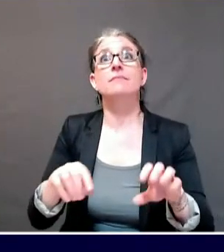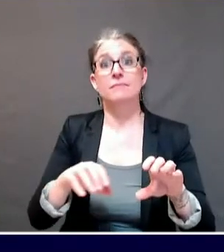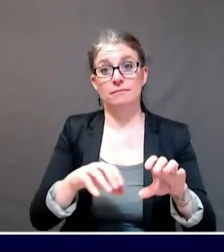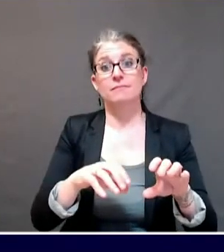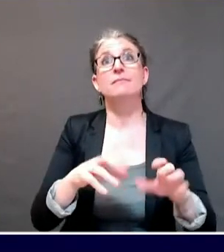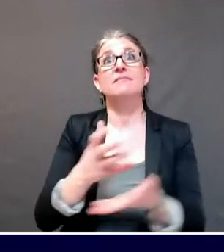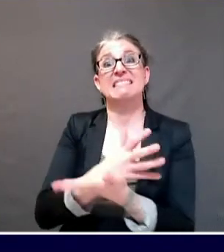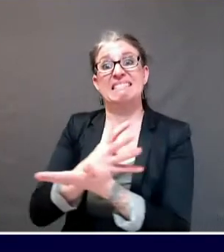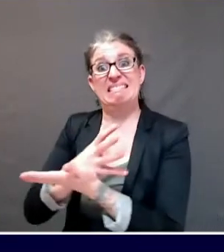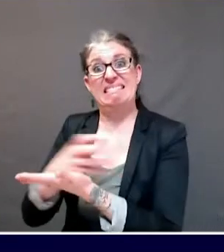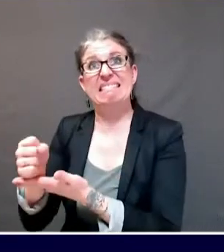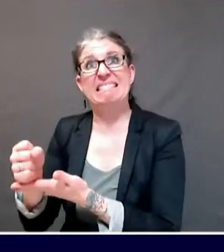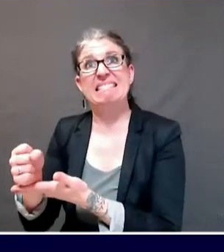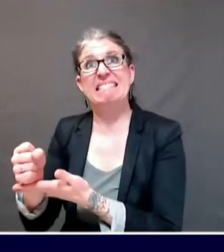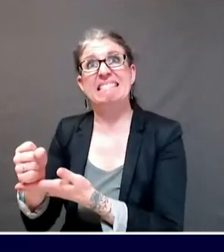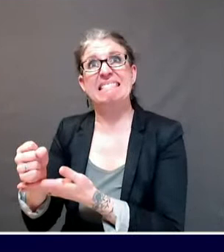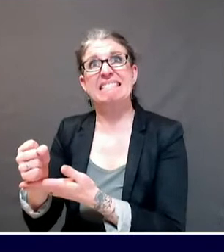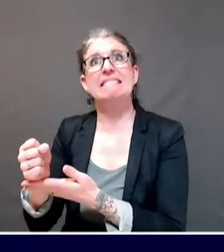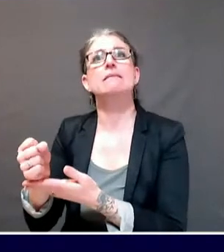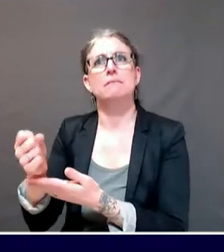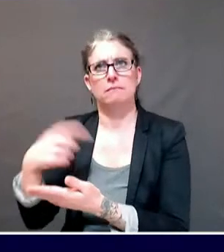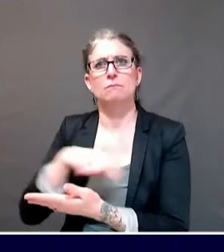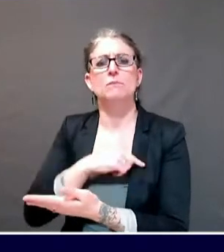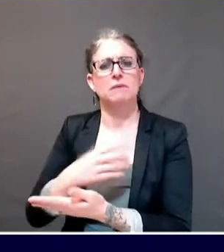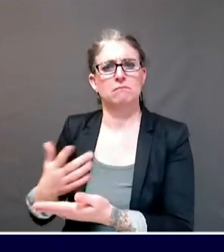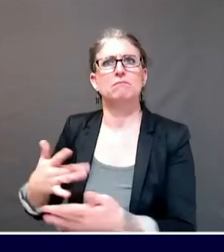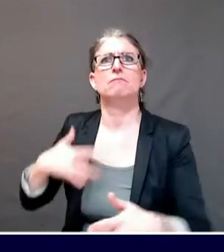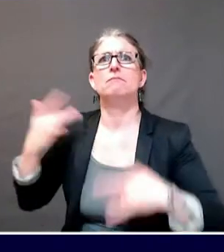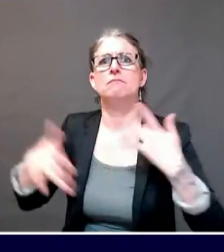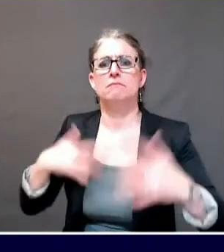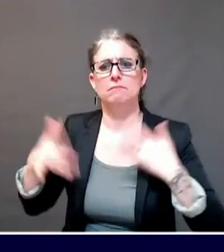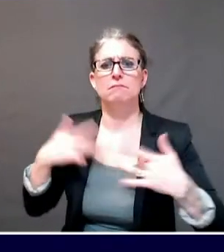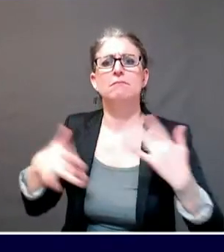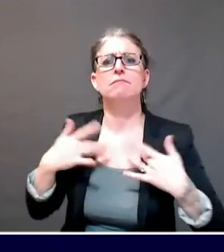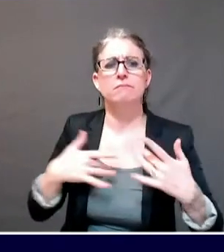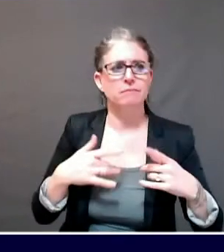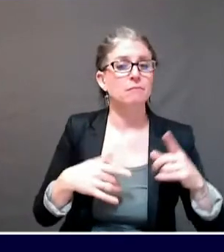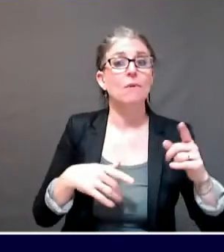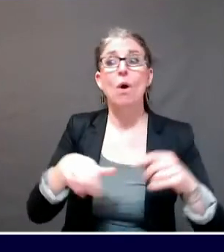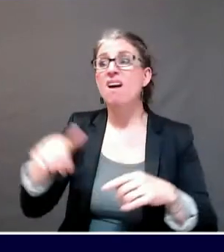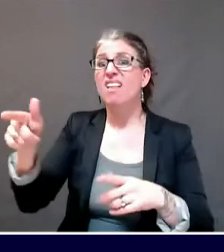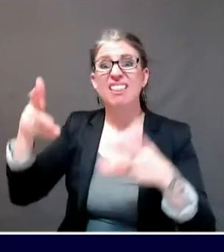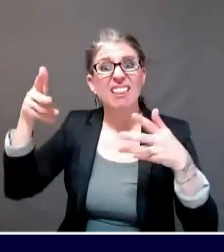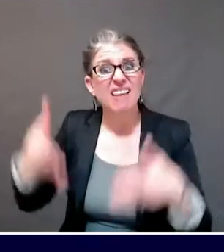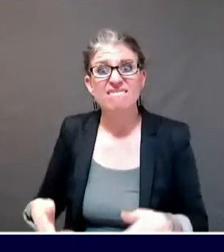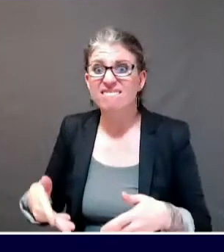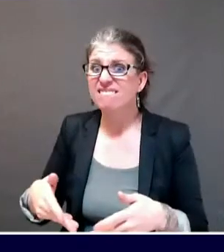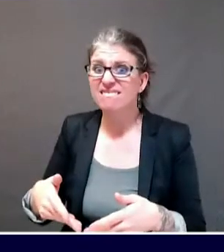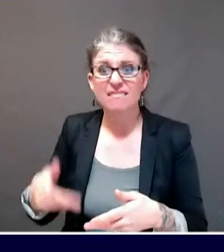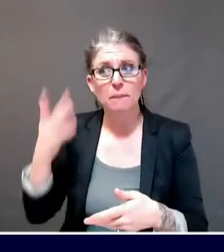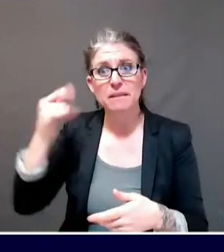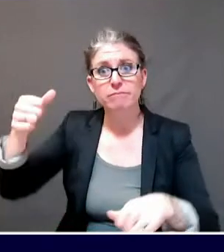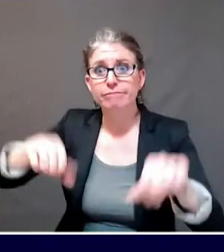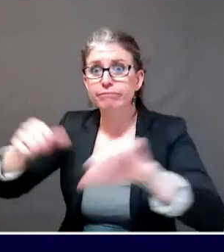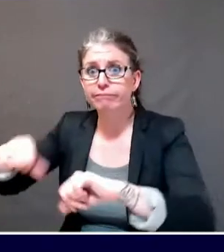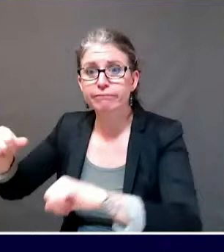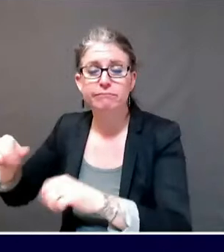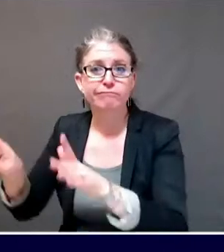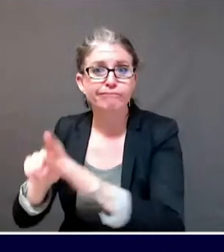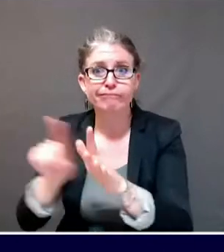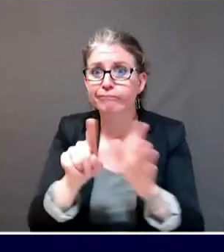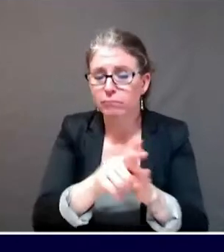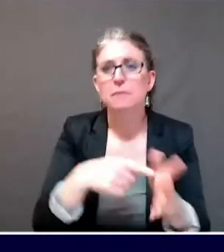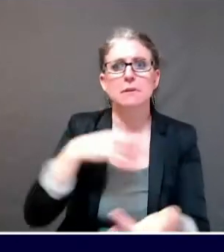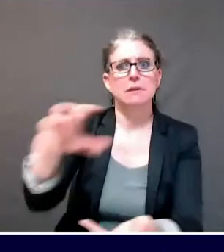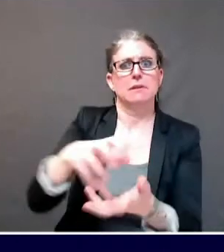again, we've tried to prioritize throughput, velocity, because that really is one of the two goals right now, velocity and equity.